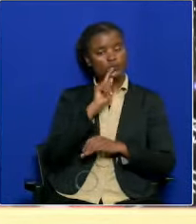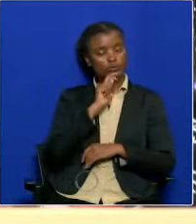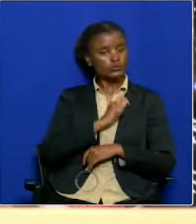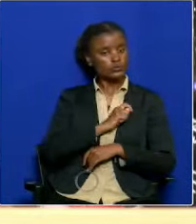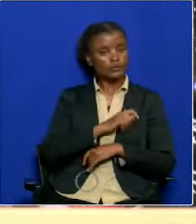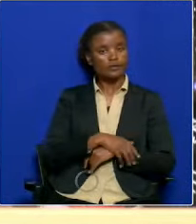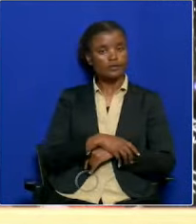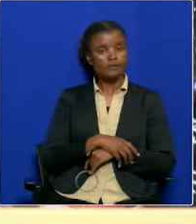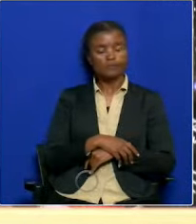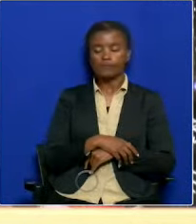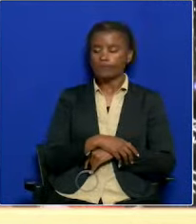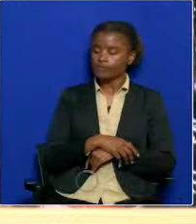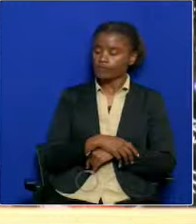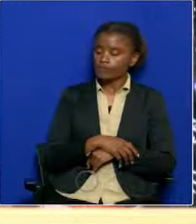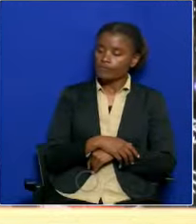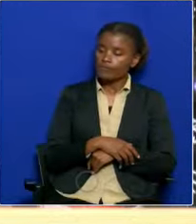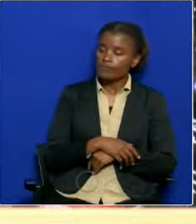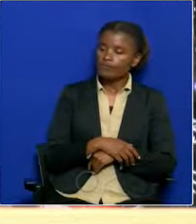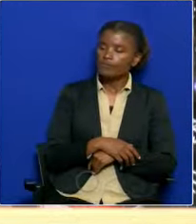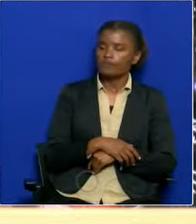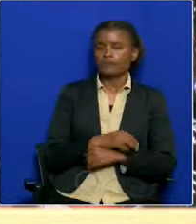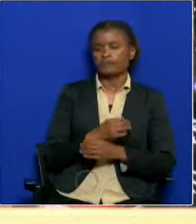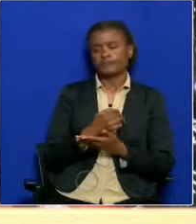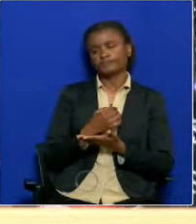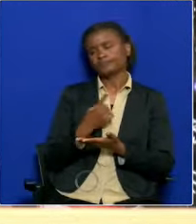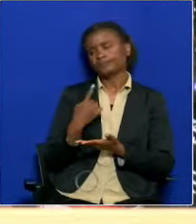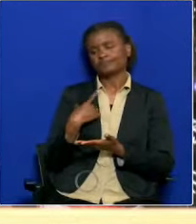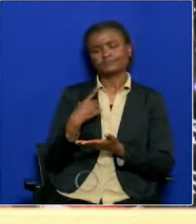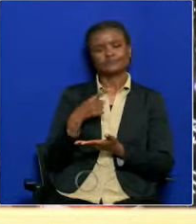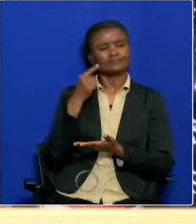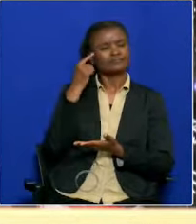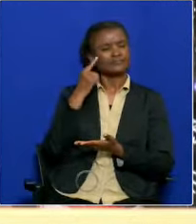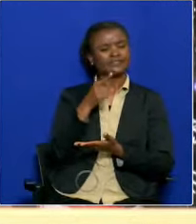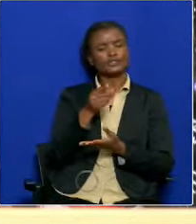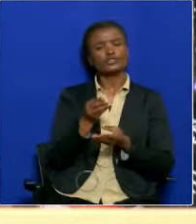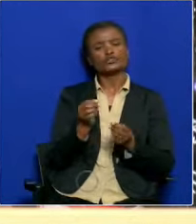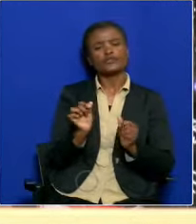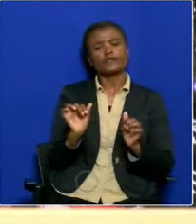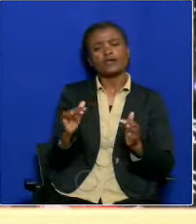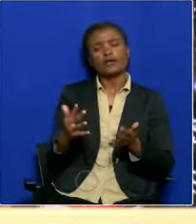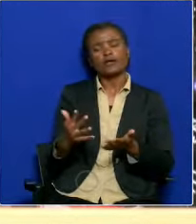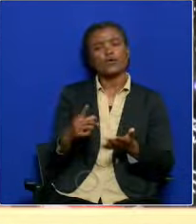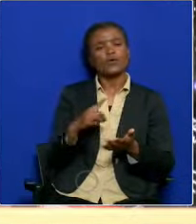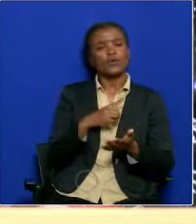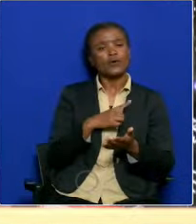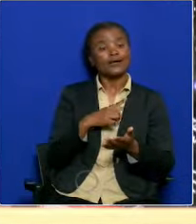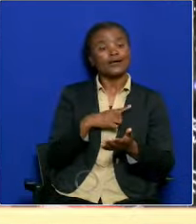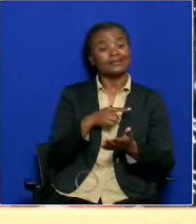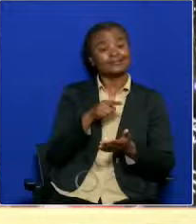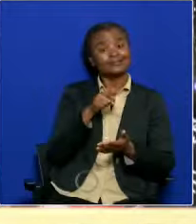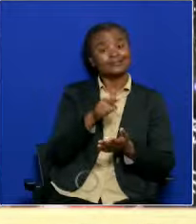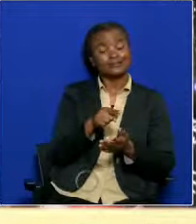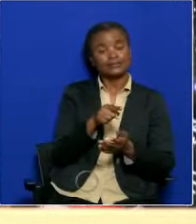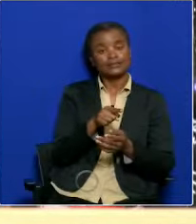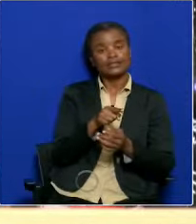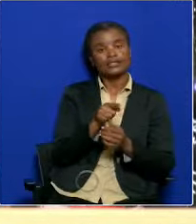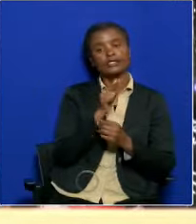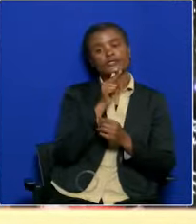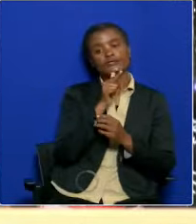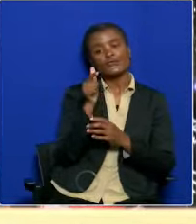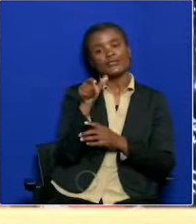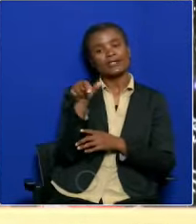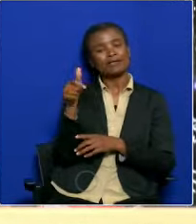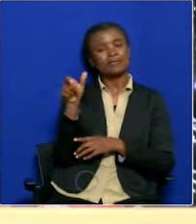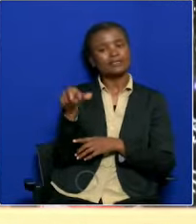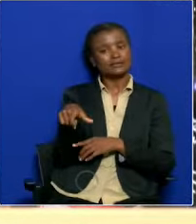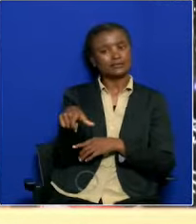General, how do you propose he sort it out? Because it seems to me that he has told somebody that you know them.